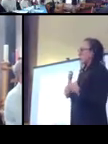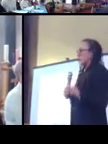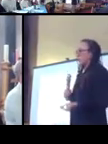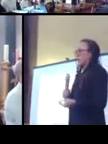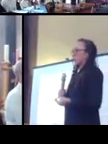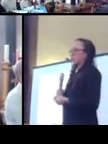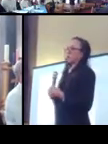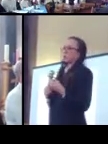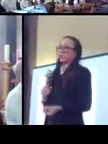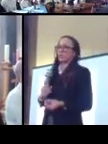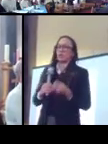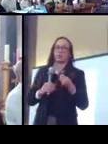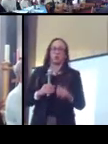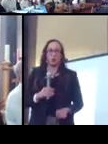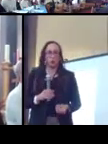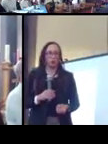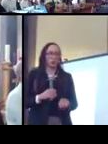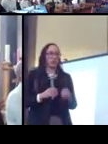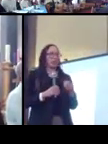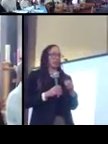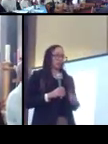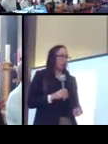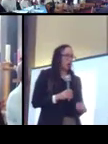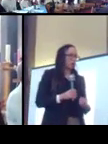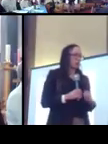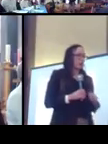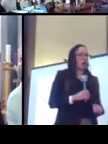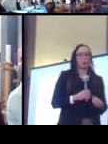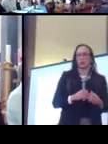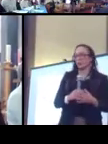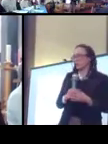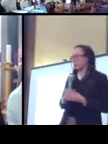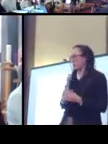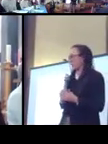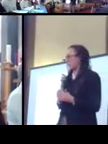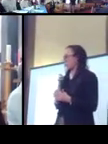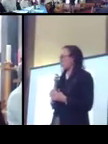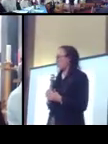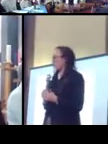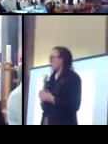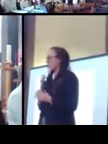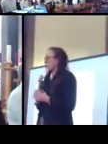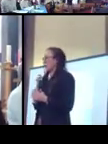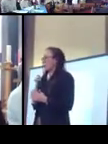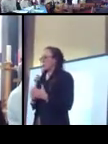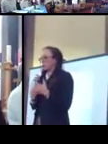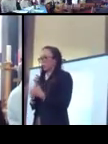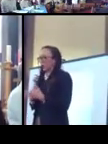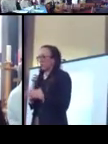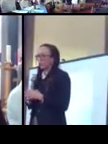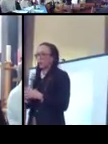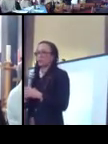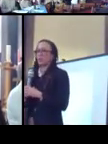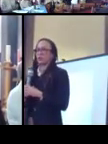that forward. This plan gives you teeth, it gives you tools, and it gives you options and opportunities to be able to do that. And